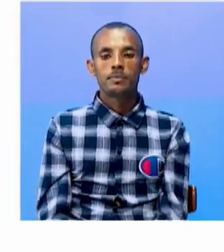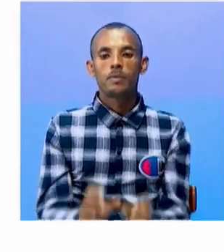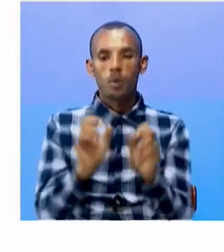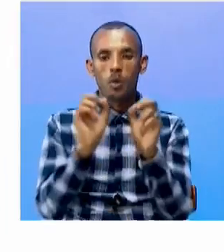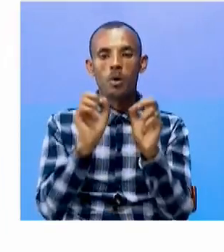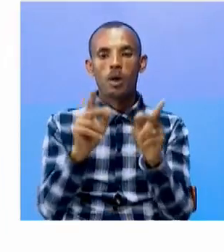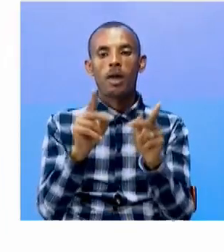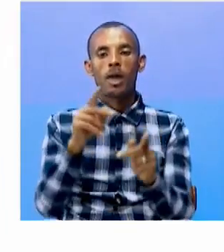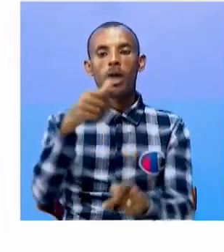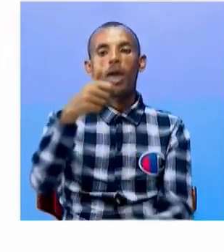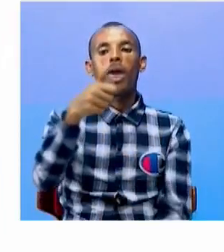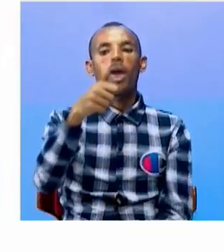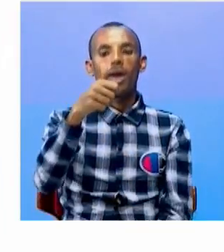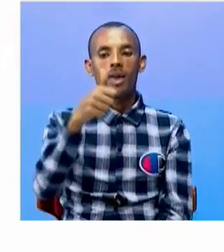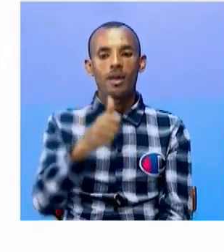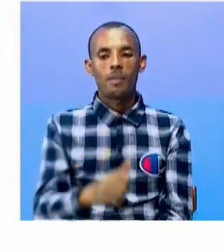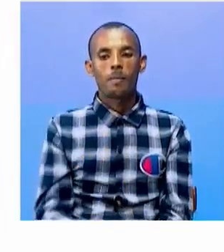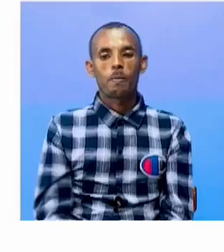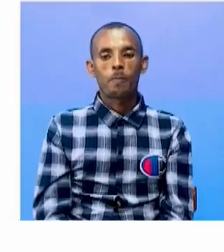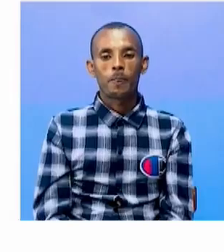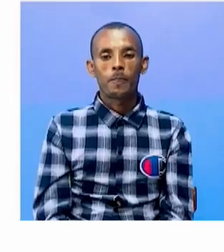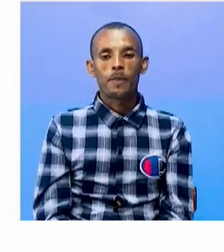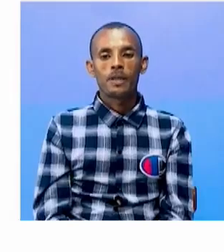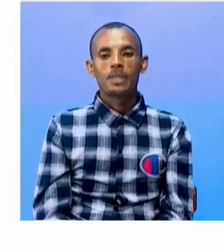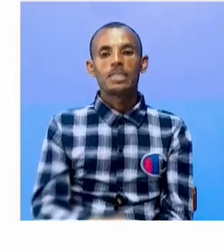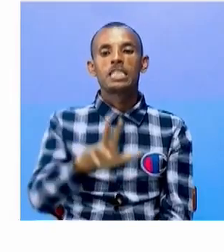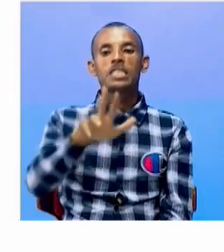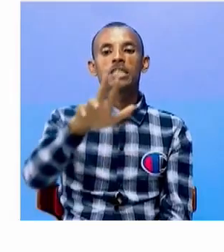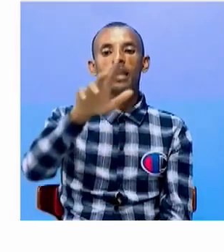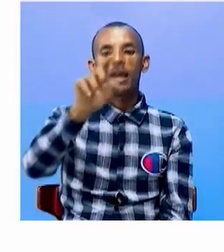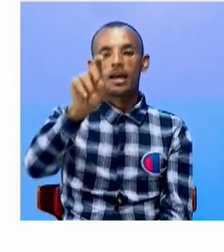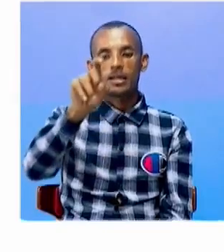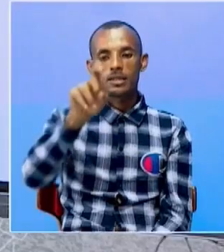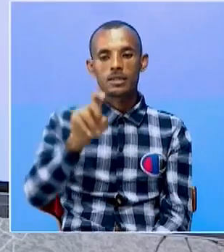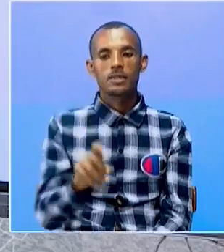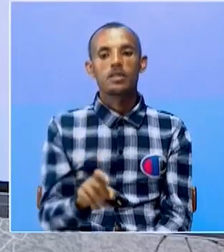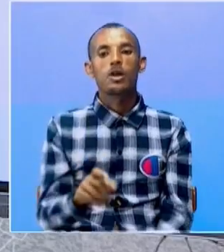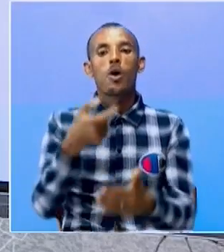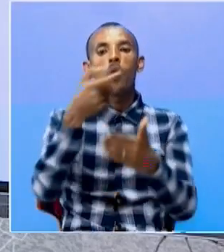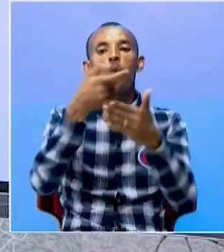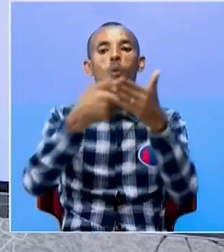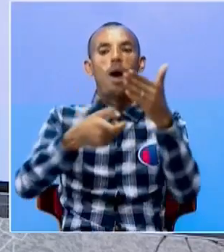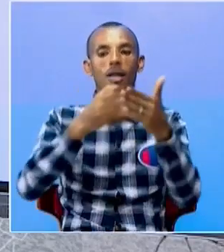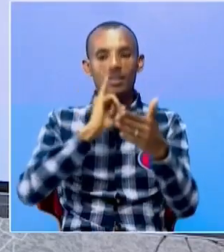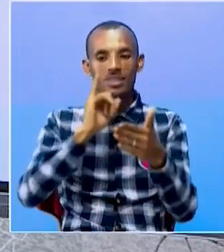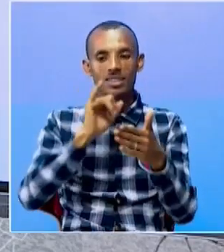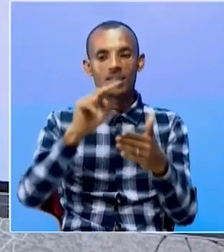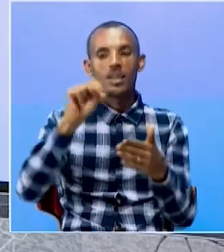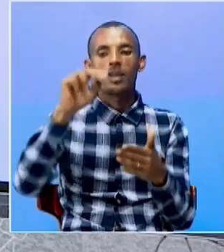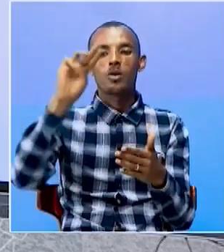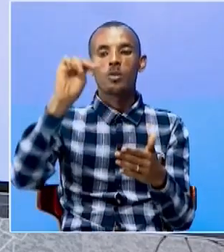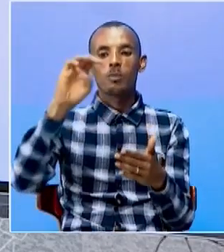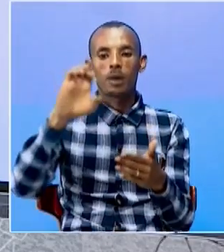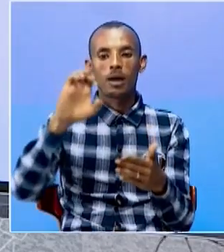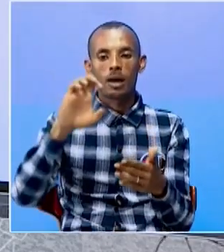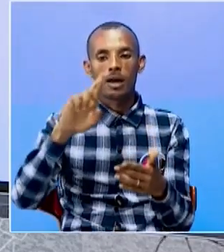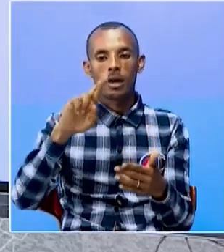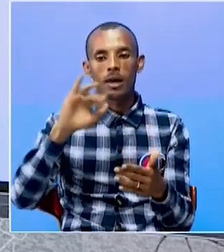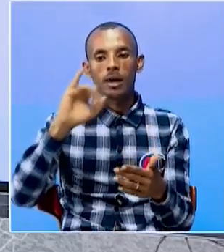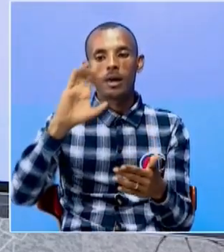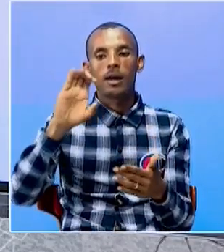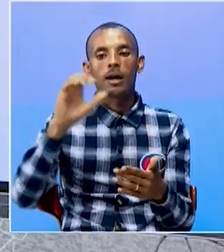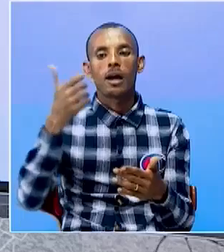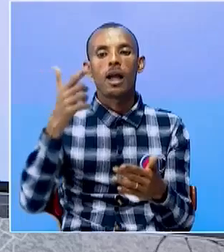Okay, A in 3x, what is the numerical coefficient? The numerical coefficient it